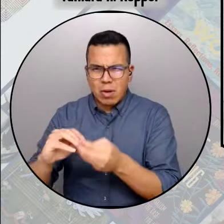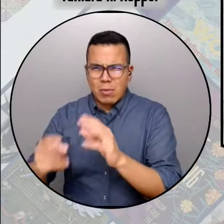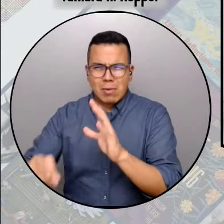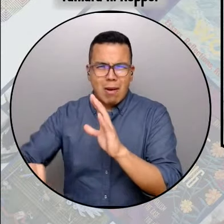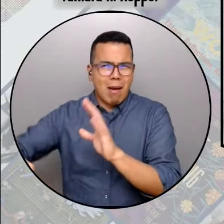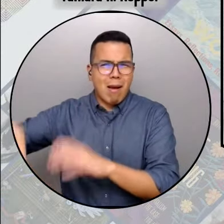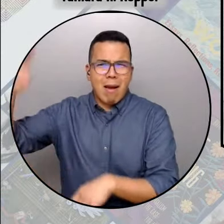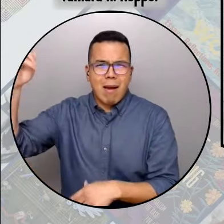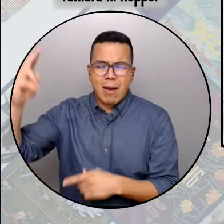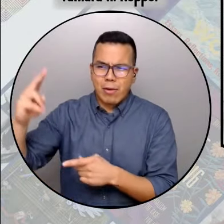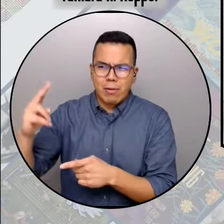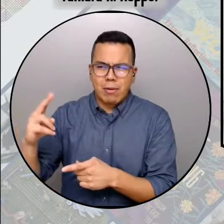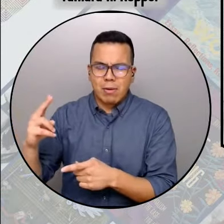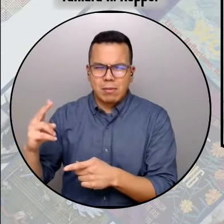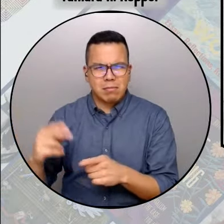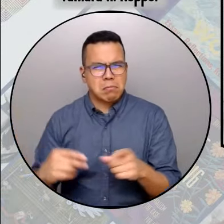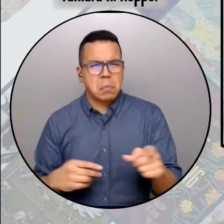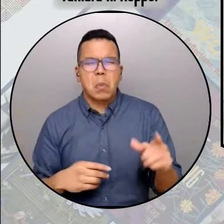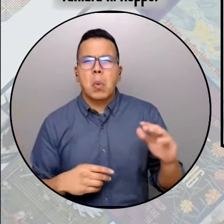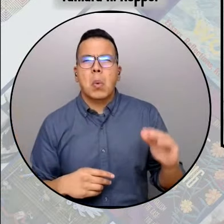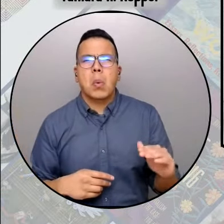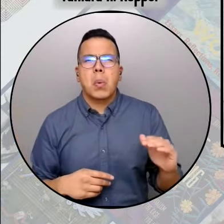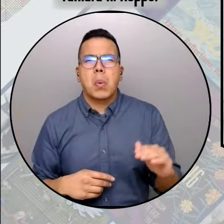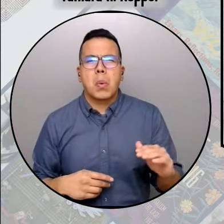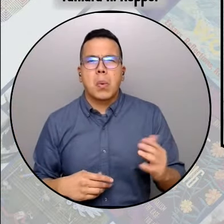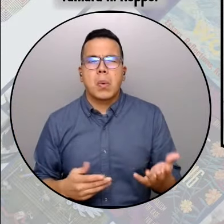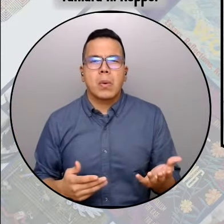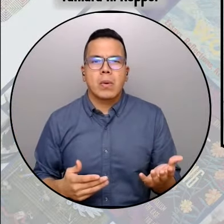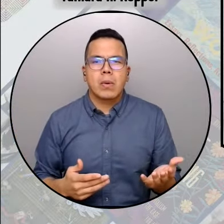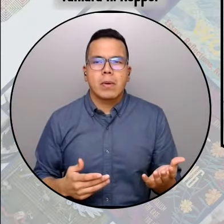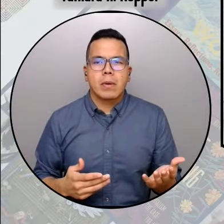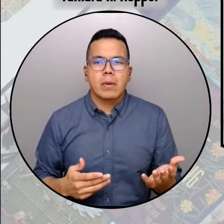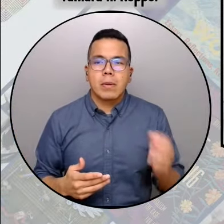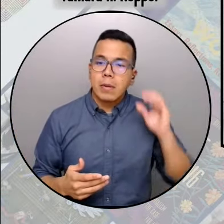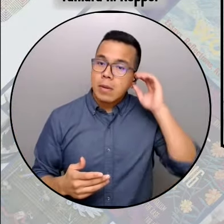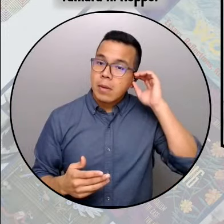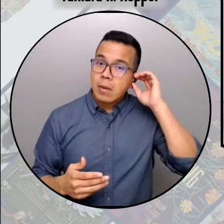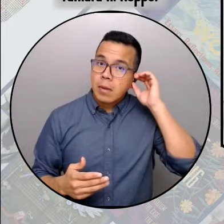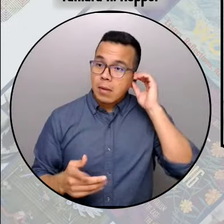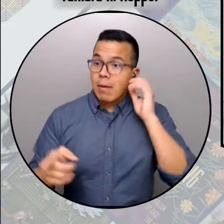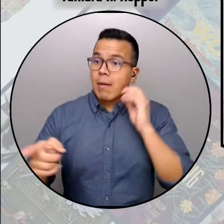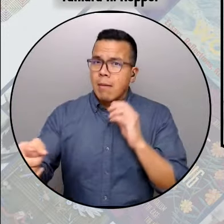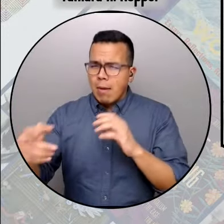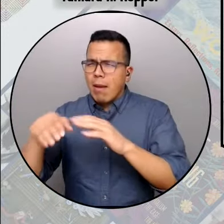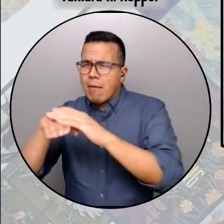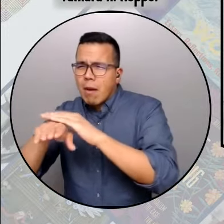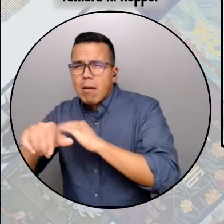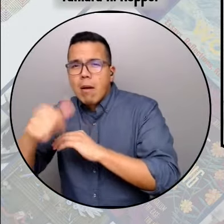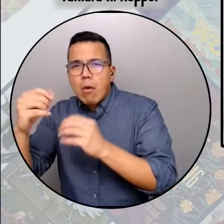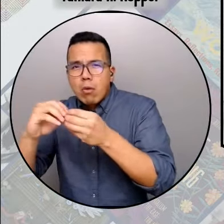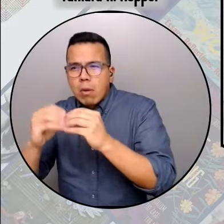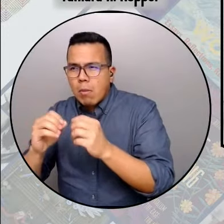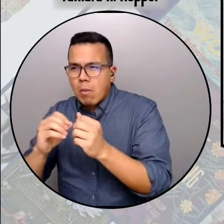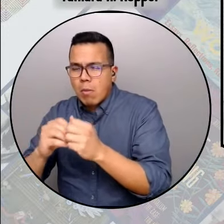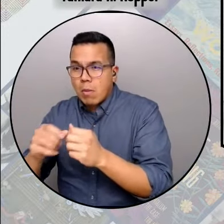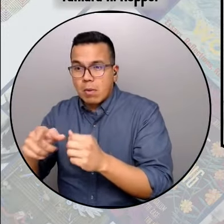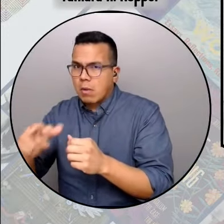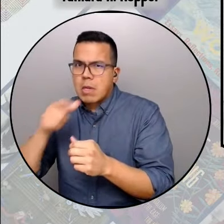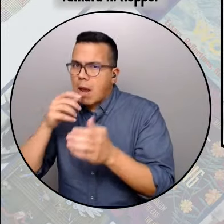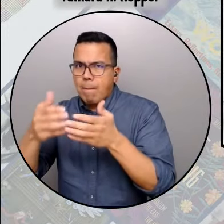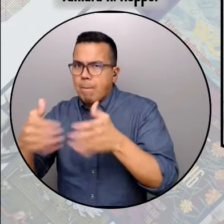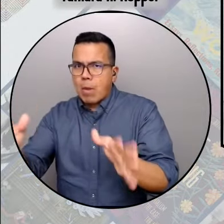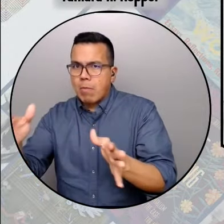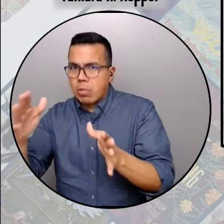right? And so, and they might be familiar with other numbers, or sometimes they might have access to some of those other numbers that aren't publicly made